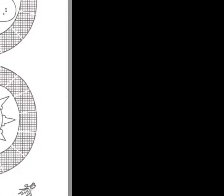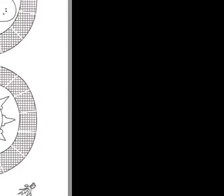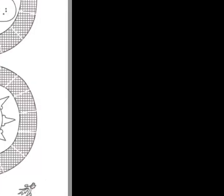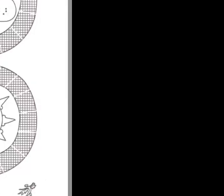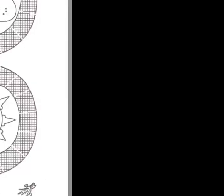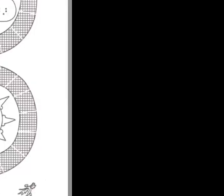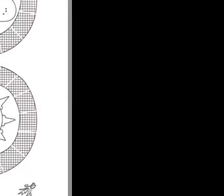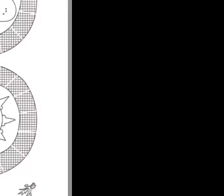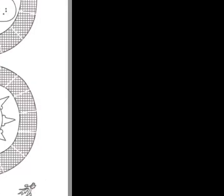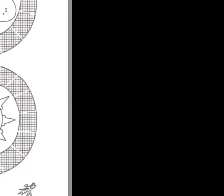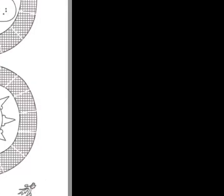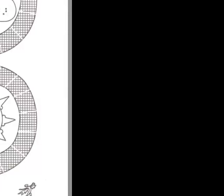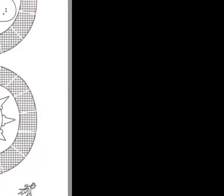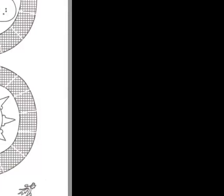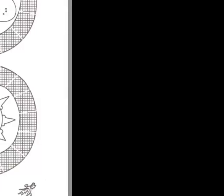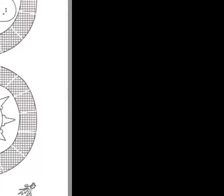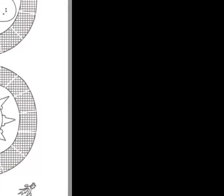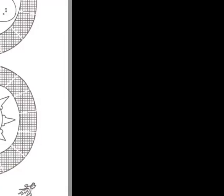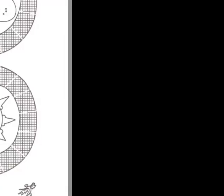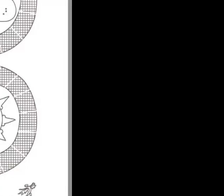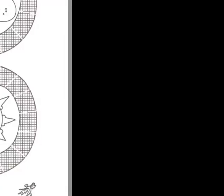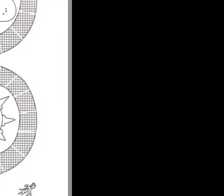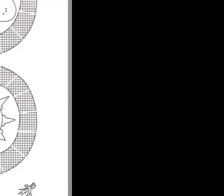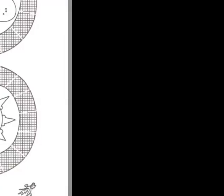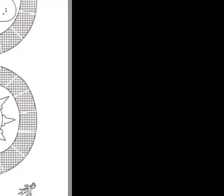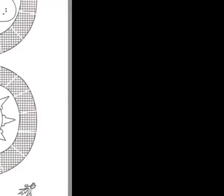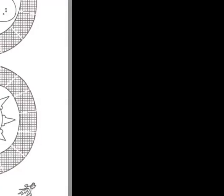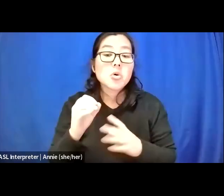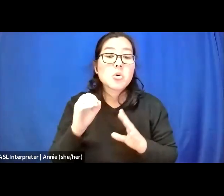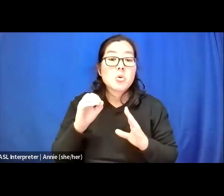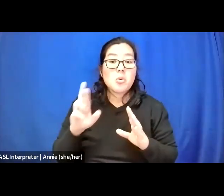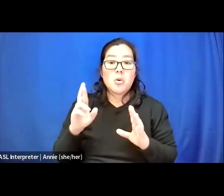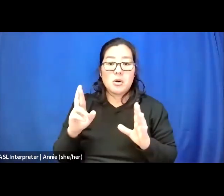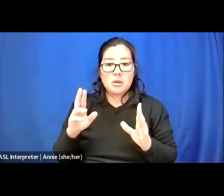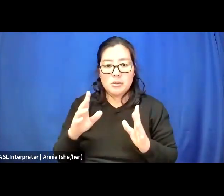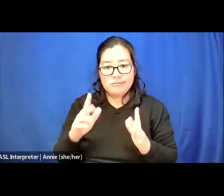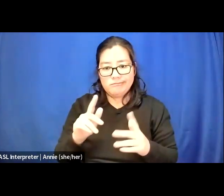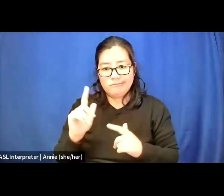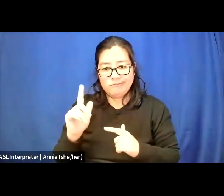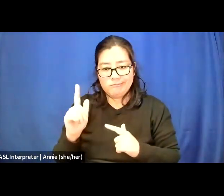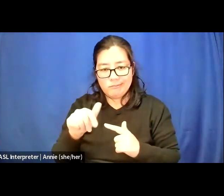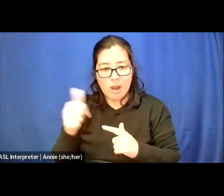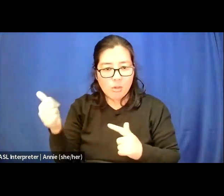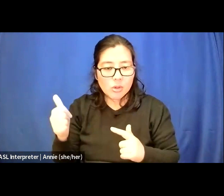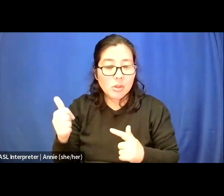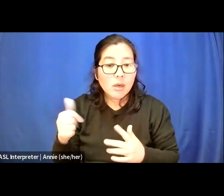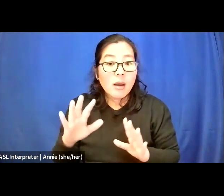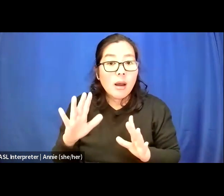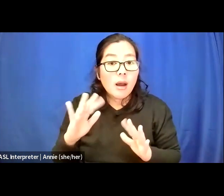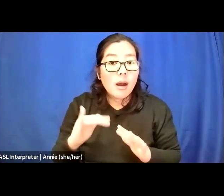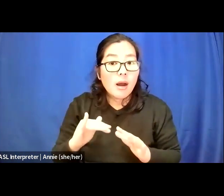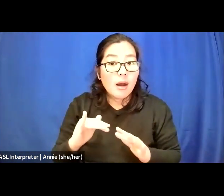any other directions to explore with it. And I can't see anybody, so if somebody's raising their hand,